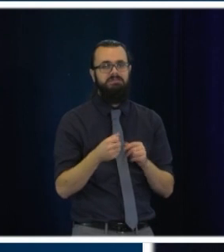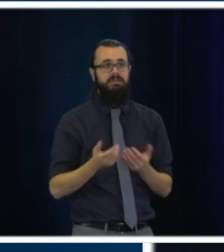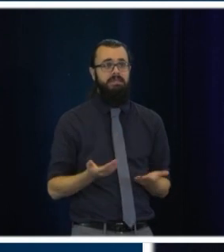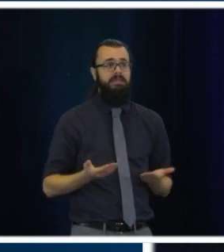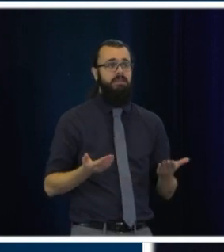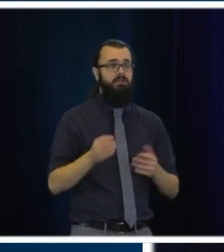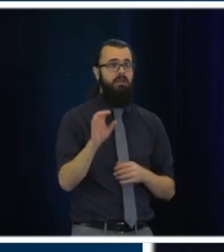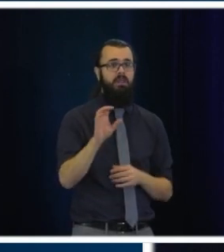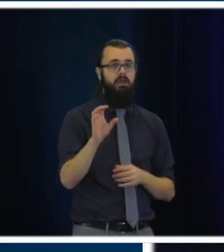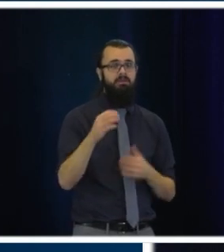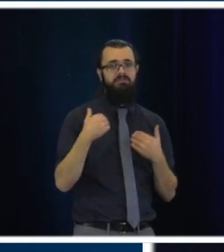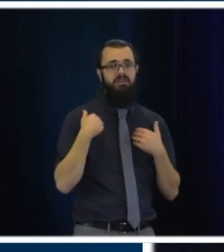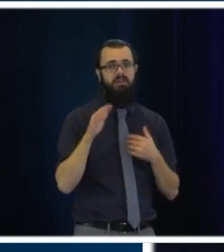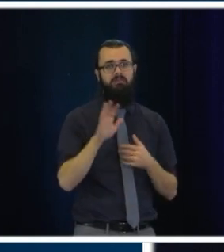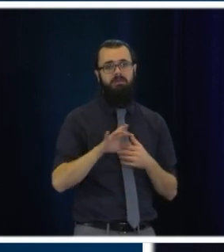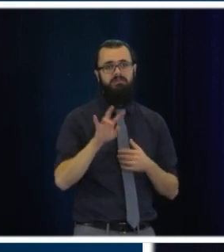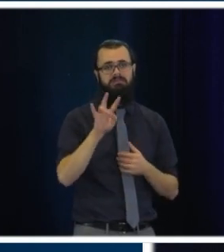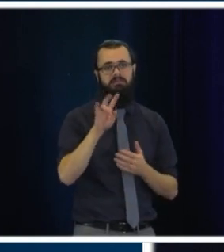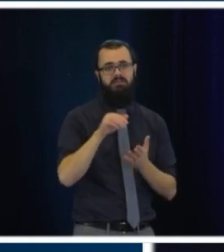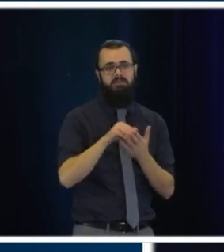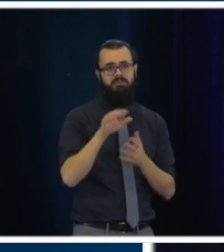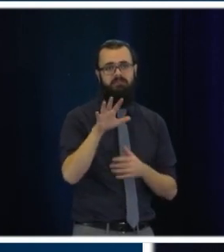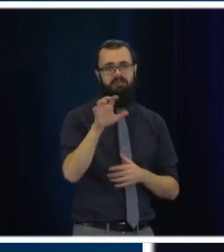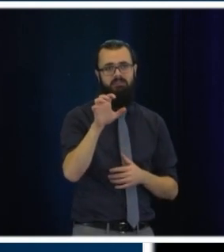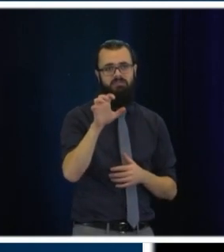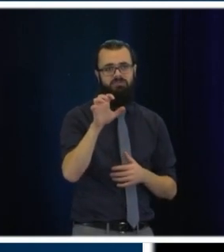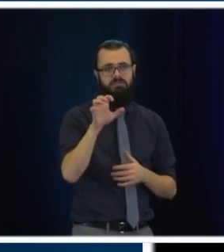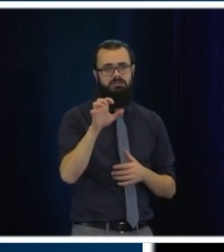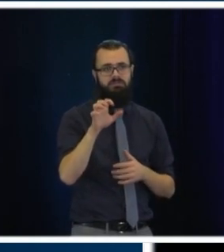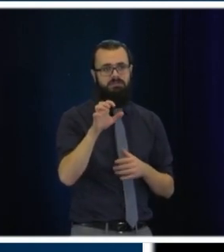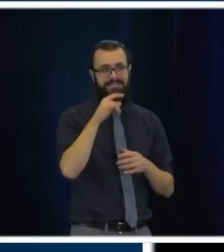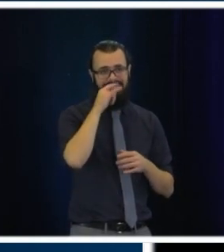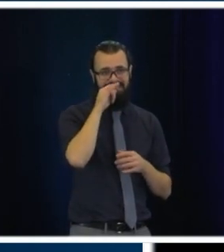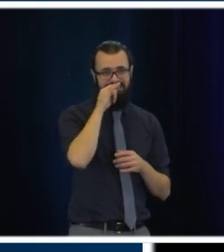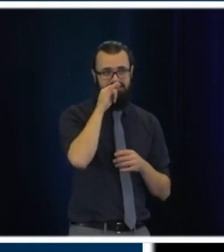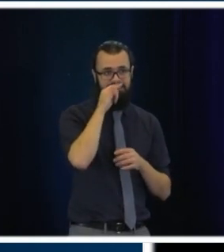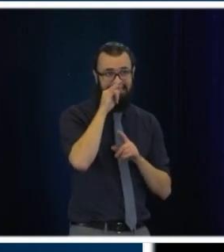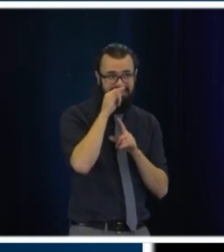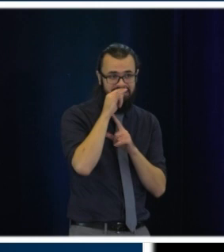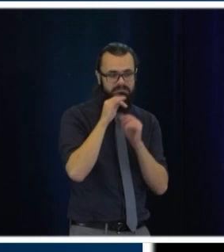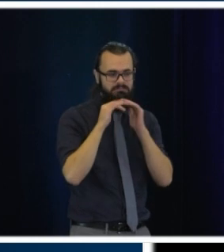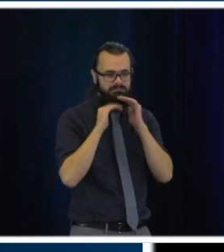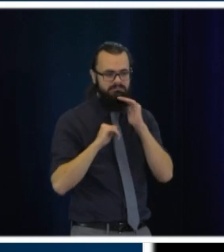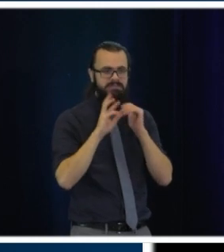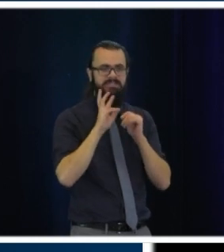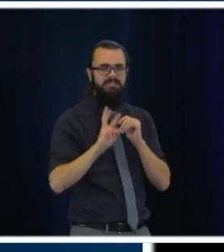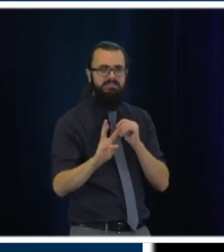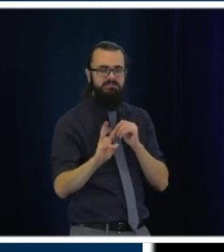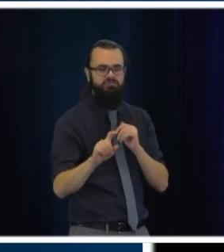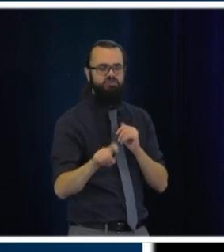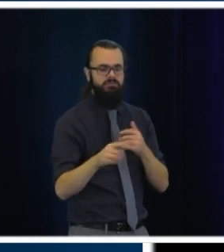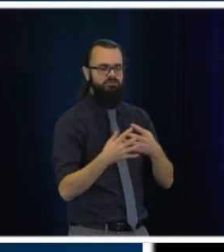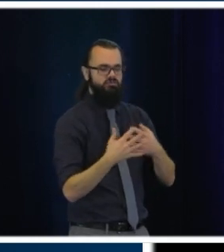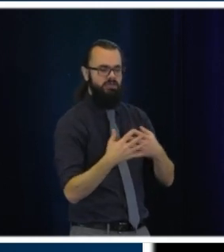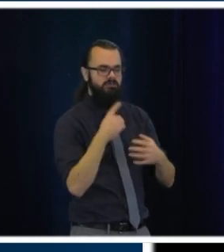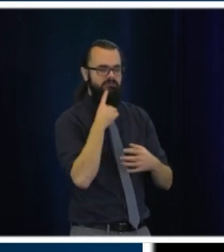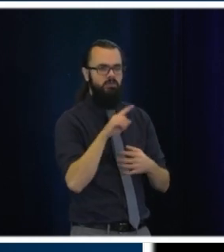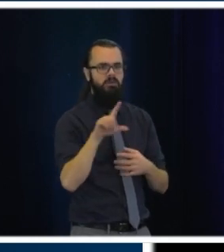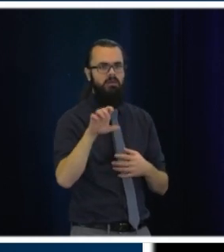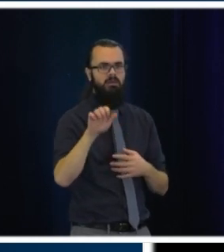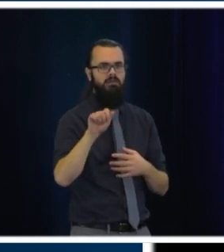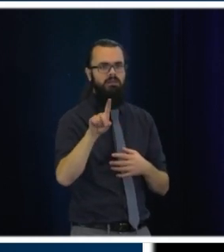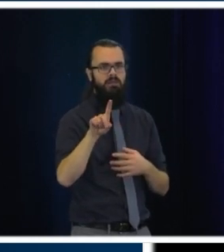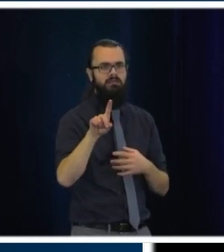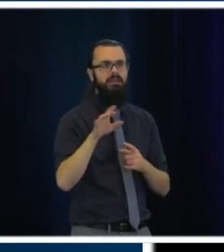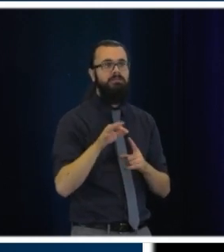7,500 individuals, kids under the age of 6, who should be screened for lead, particularly those living in those